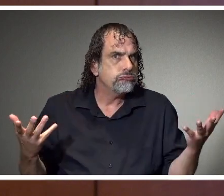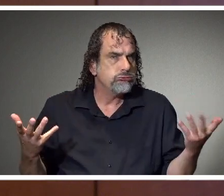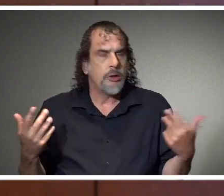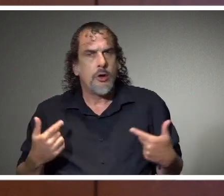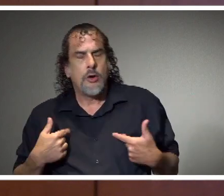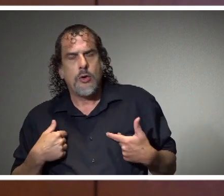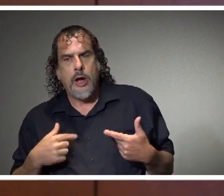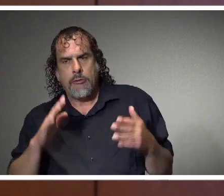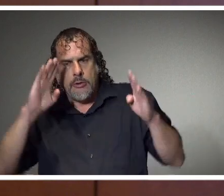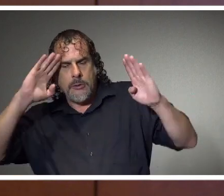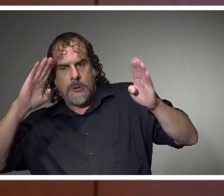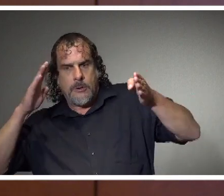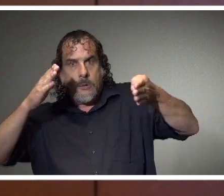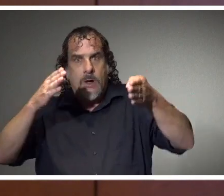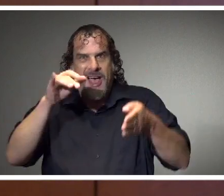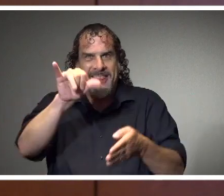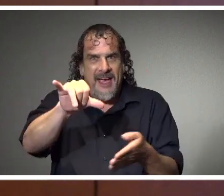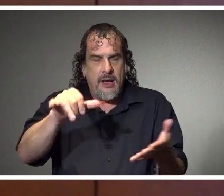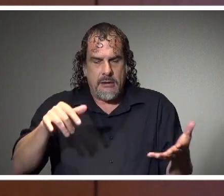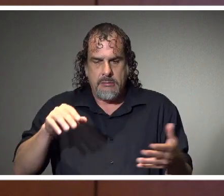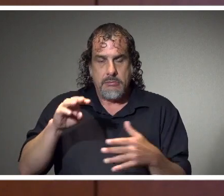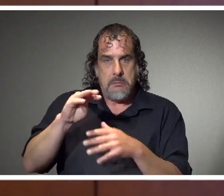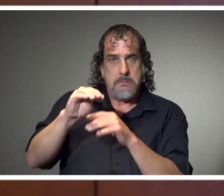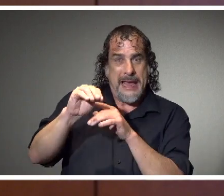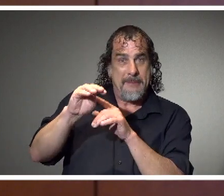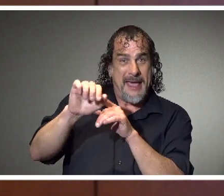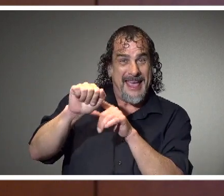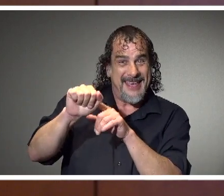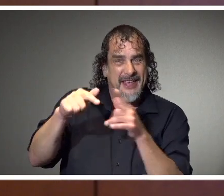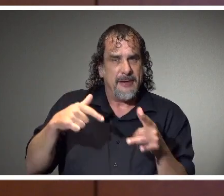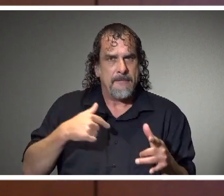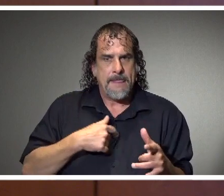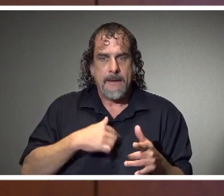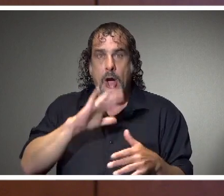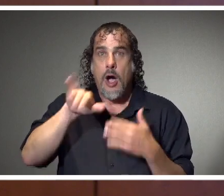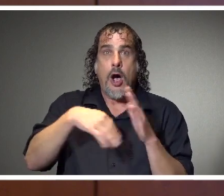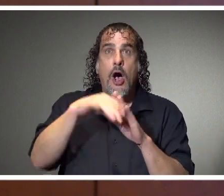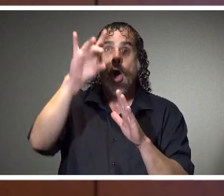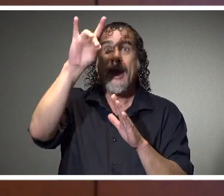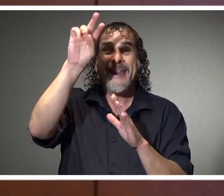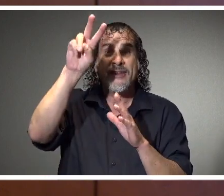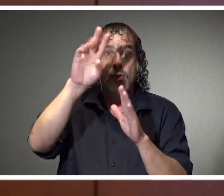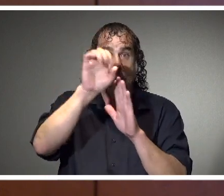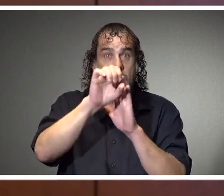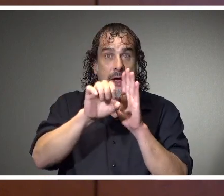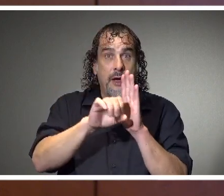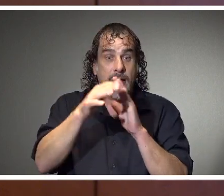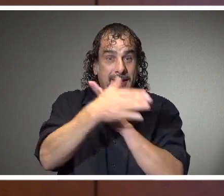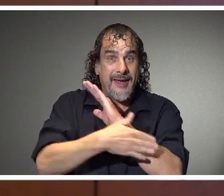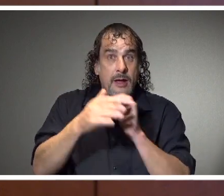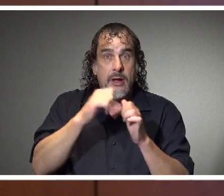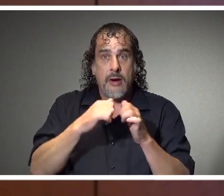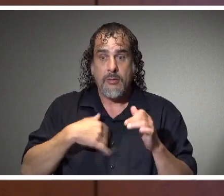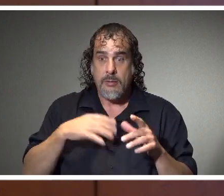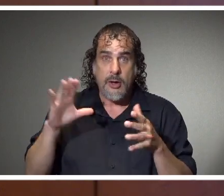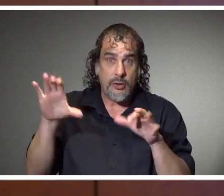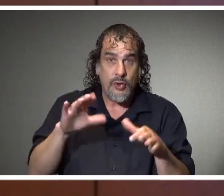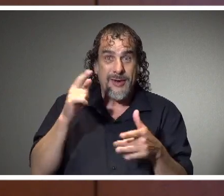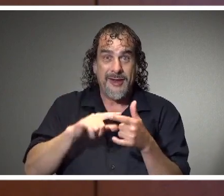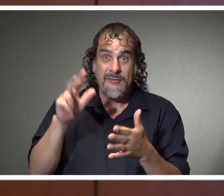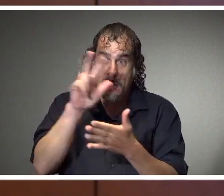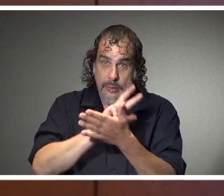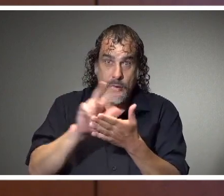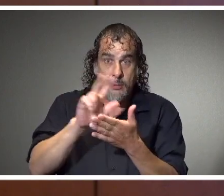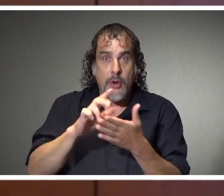here at the Office of MEMA, all 82 counties in the Band of Choctaw Indians, we've been doing this for about 3 weeks. We